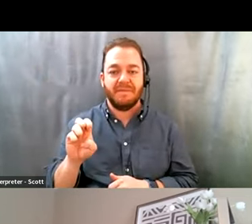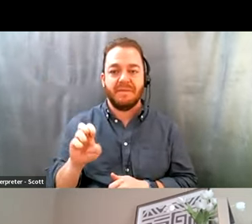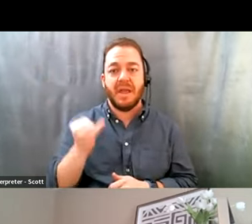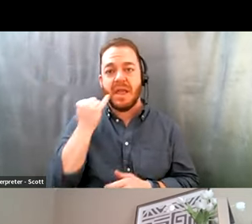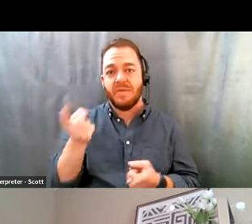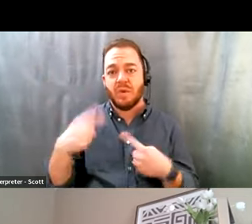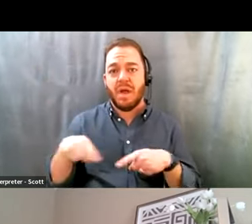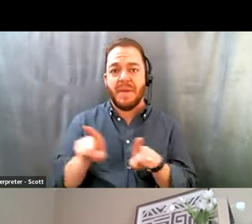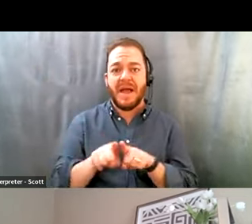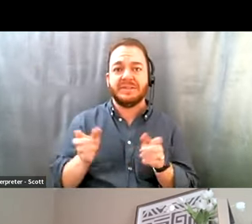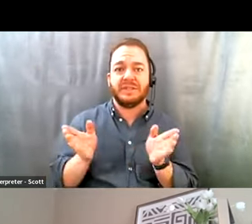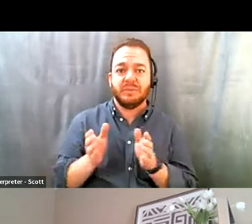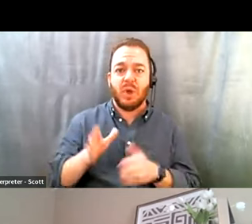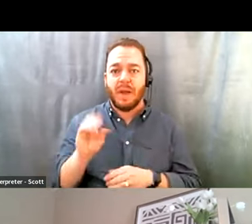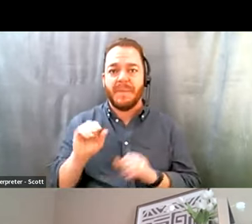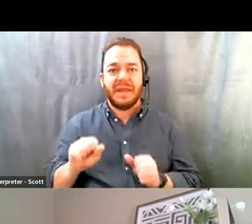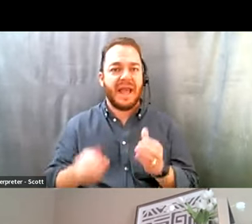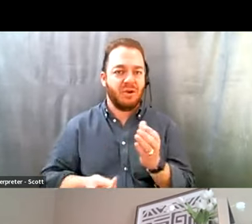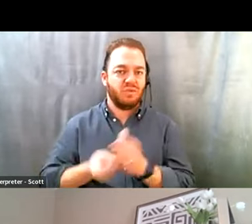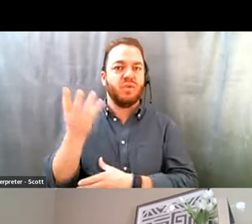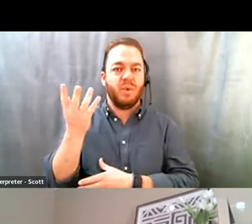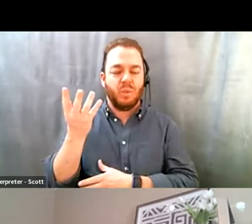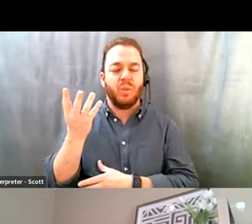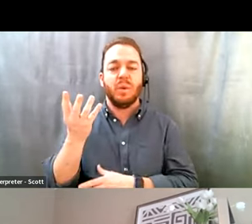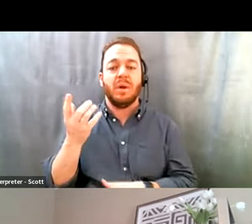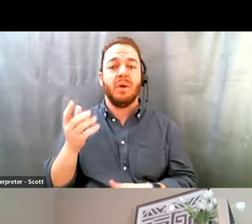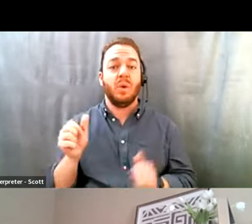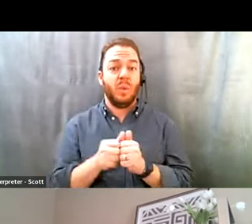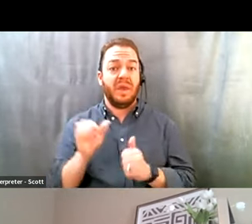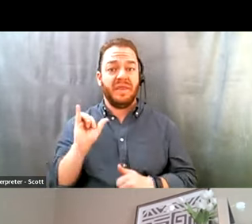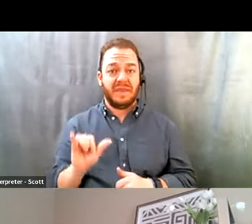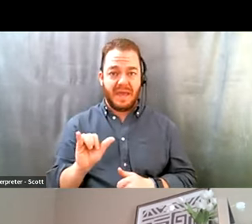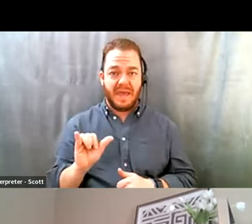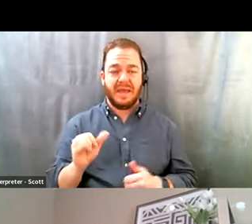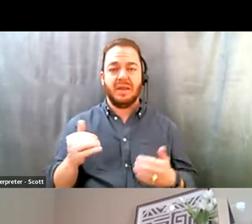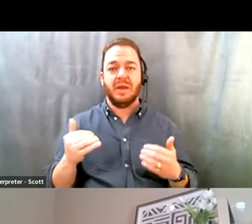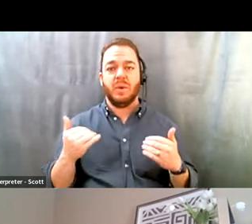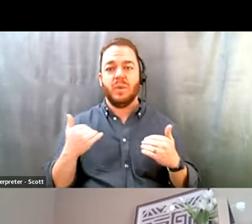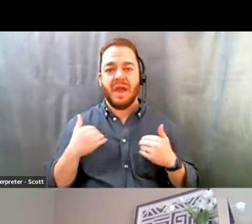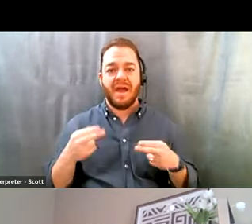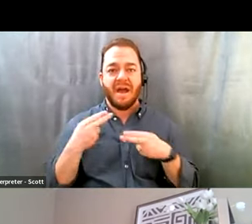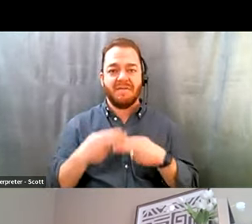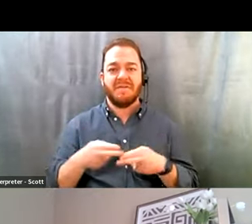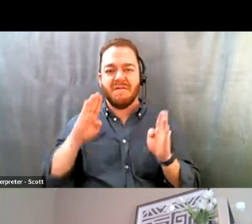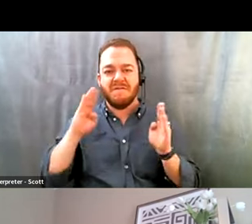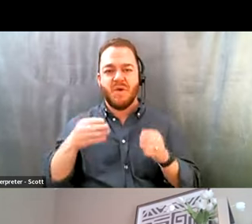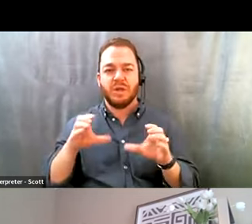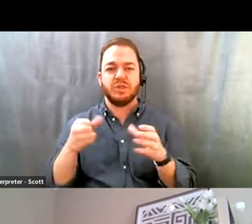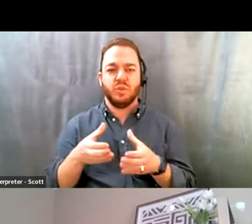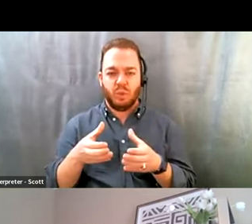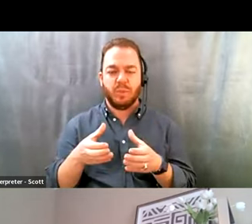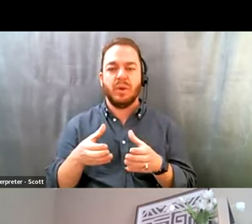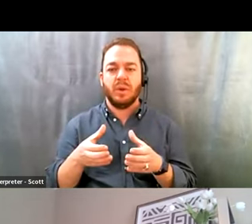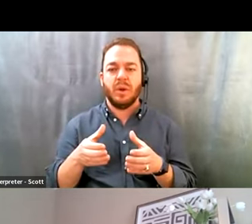small company, that you're able to thrive and grow. And so with that, we have what we're calling a focus group. So we'll probably spend